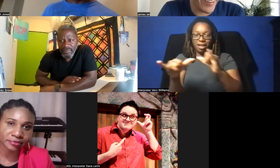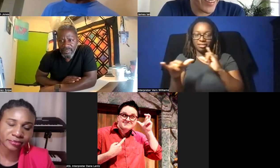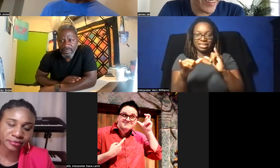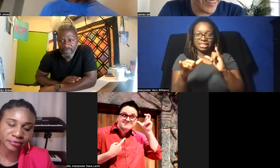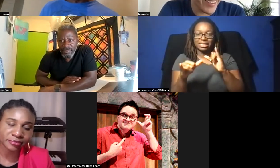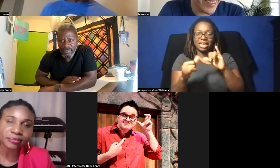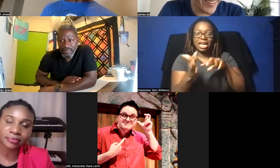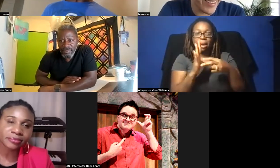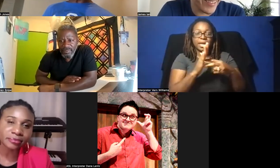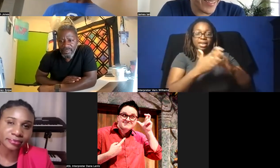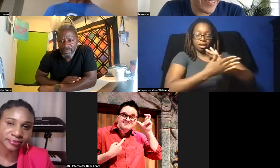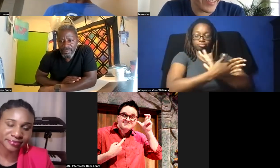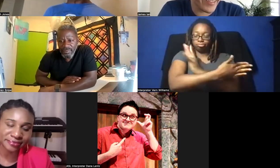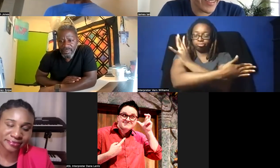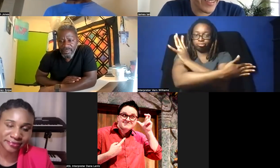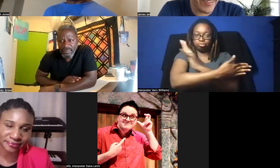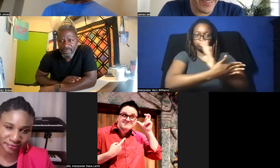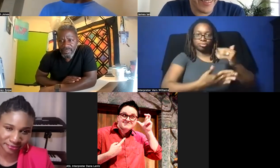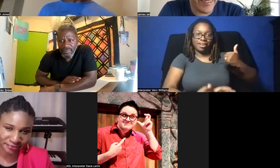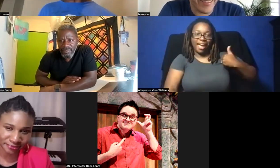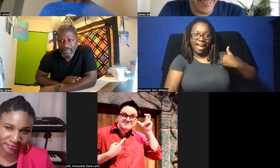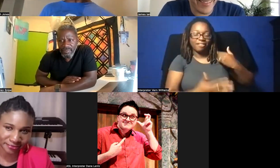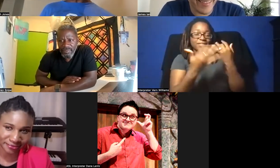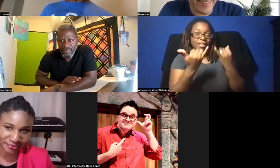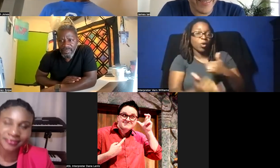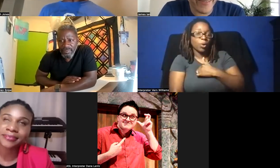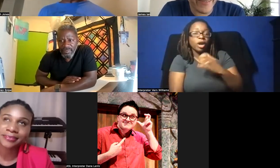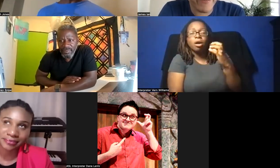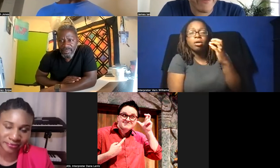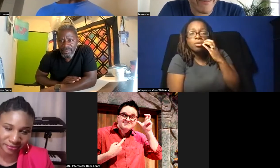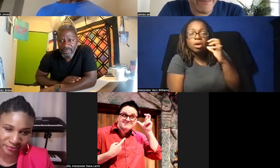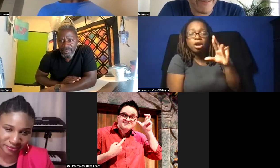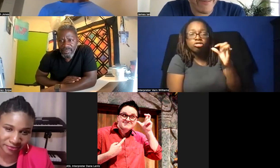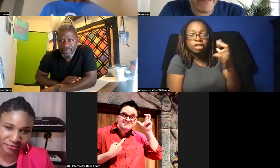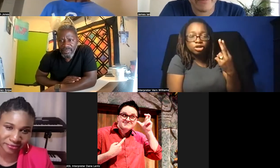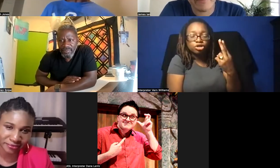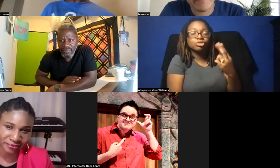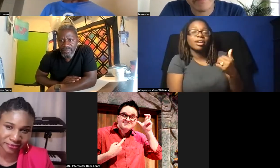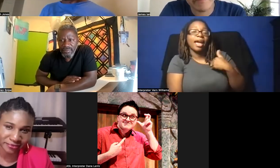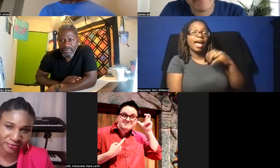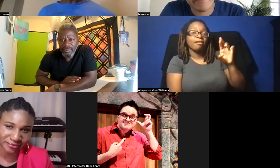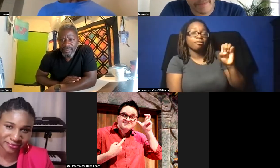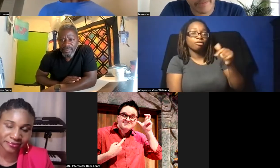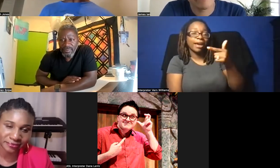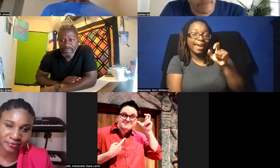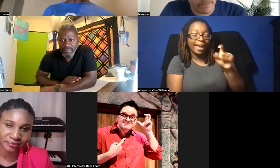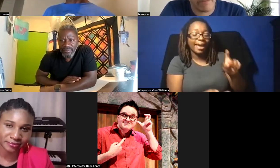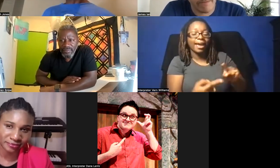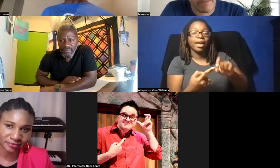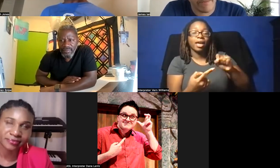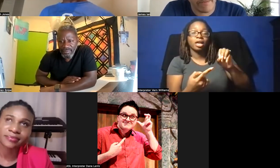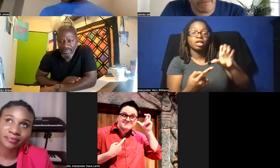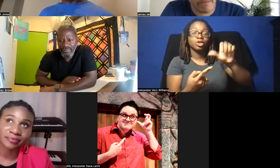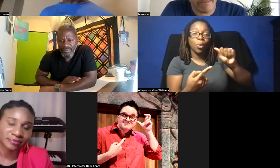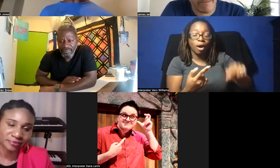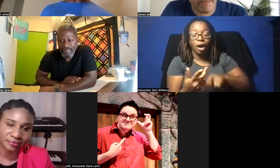diaspora that has led to this richness, that has led to soca, that has led to blues, that has led to